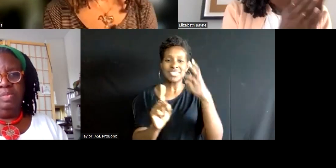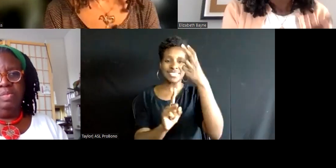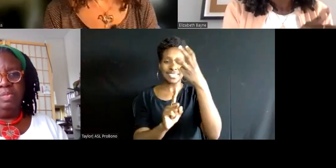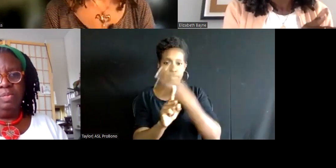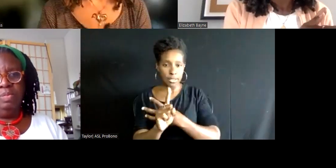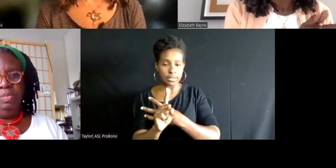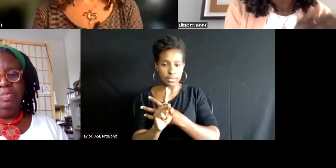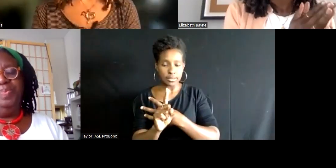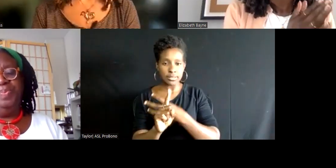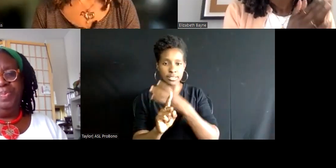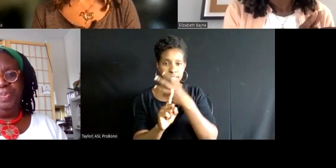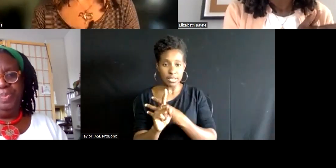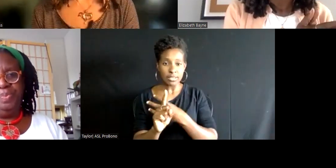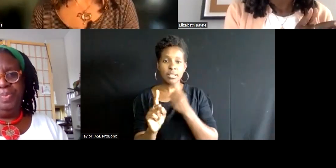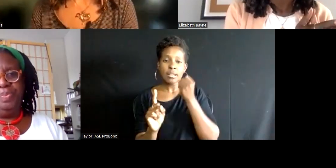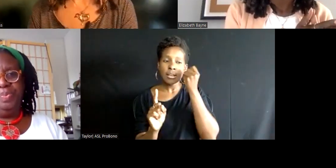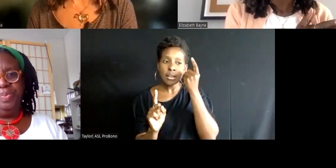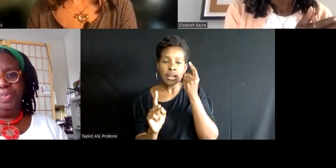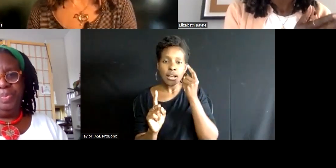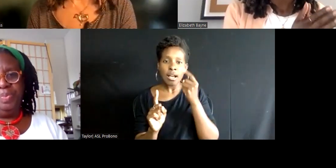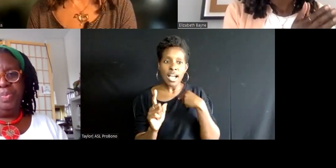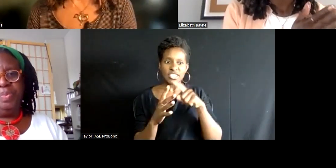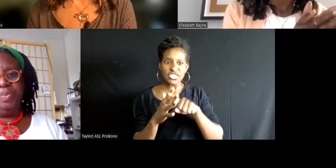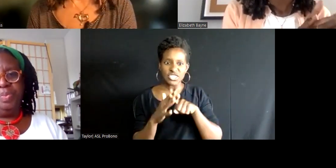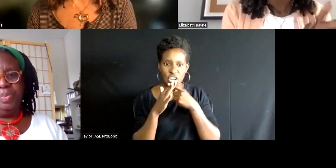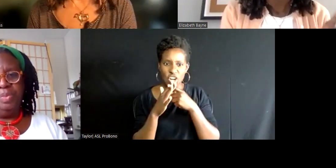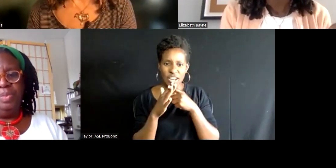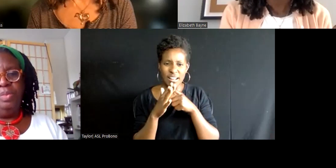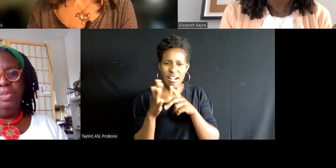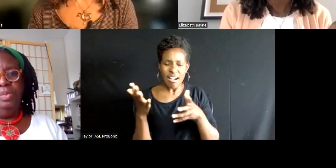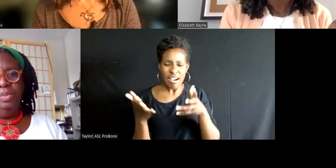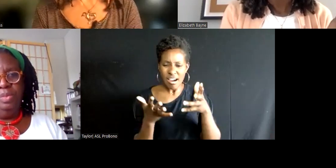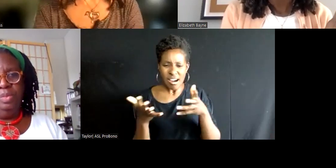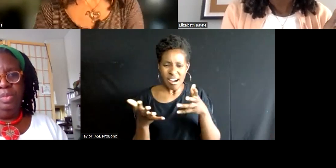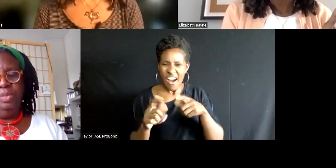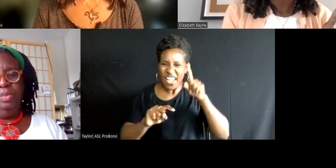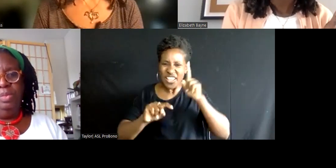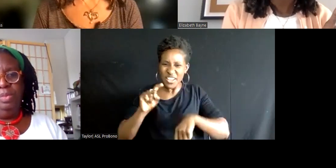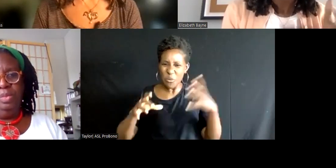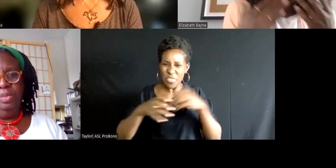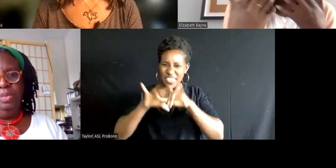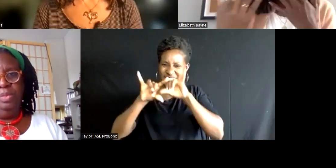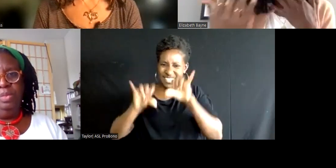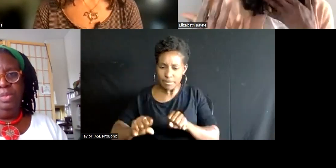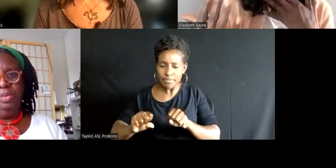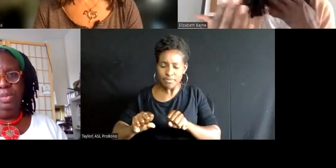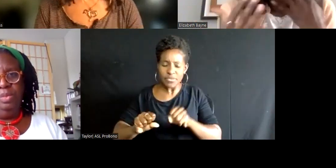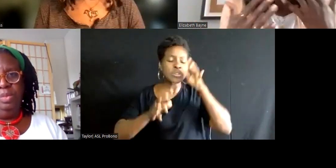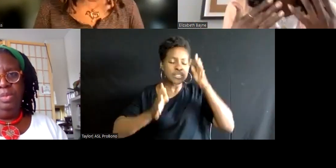the alternative. And so that's the reason that I decided to include a home birth midwife in the storyline, to kind